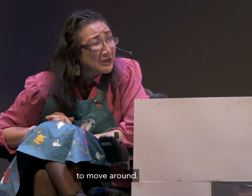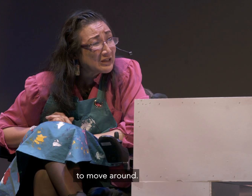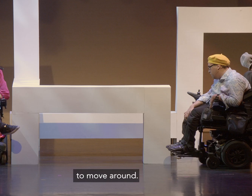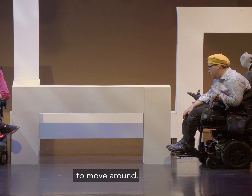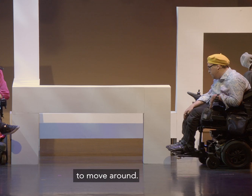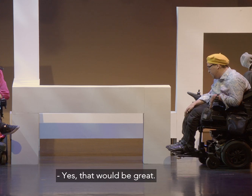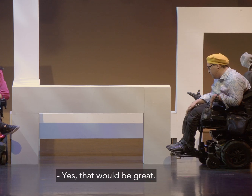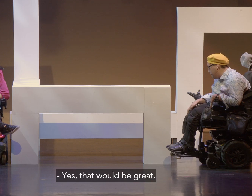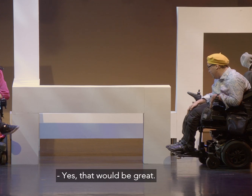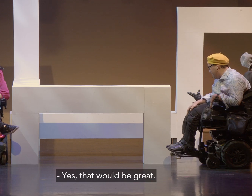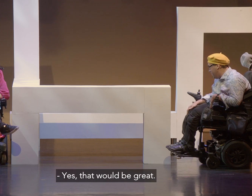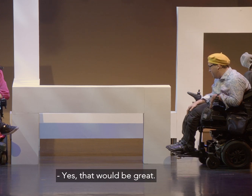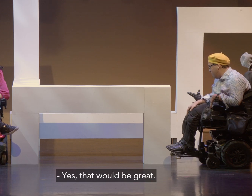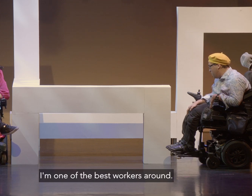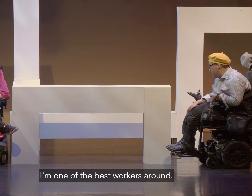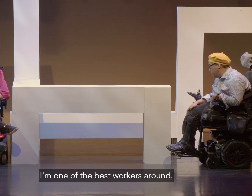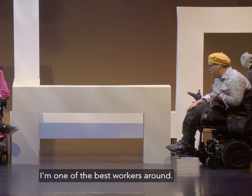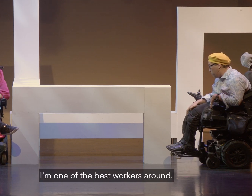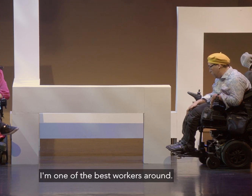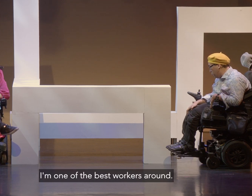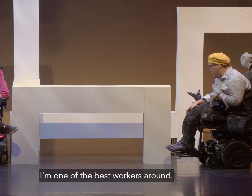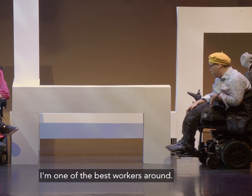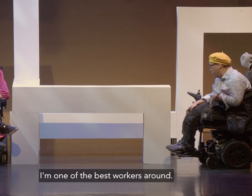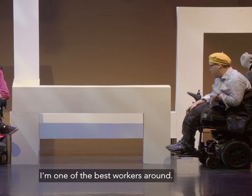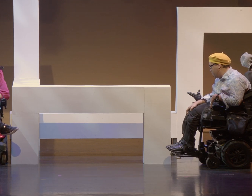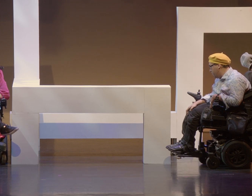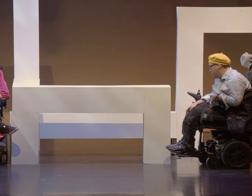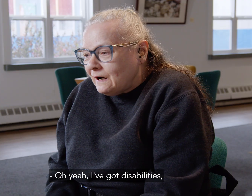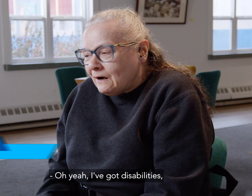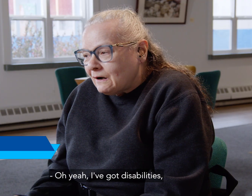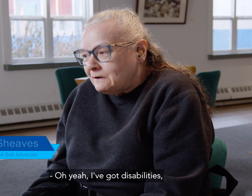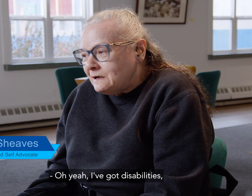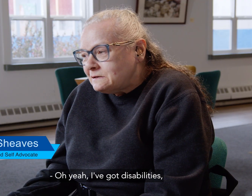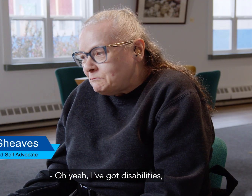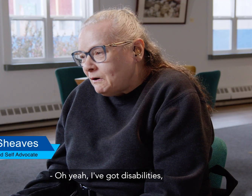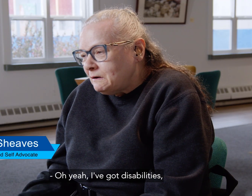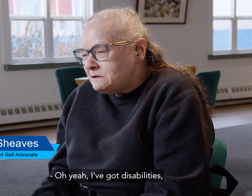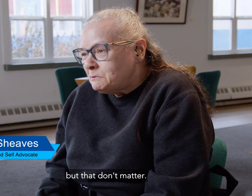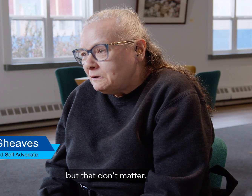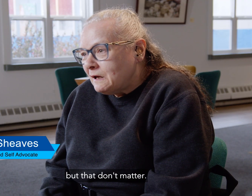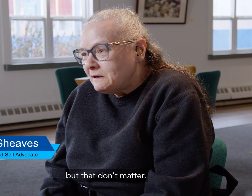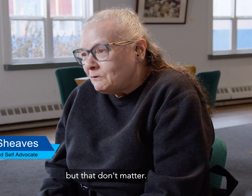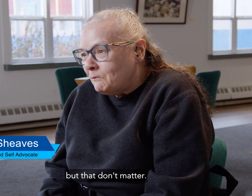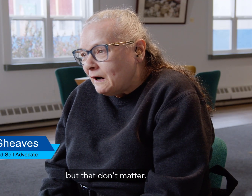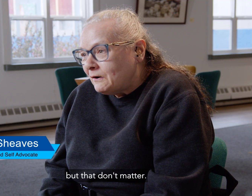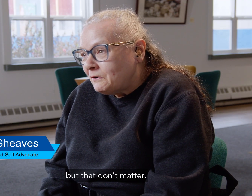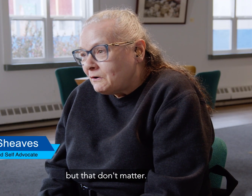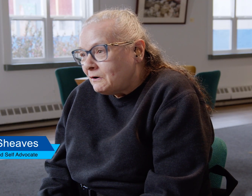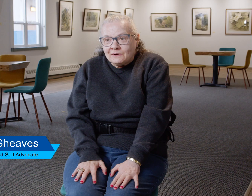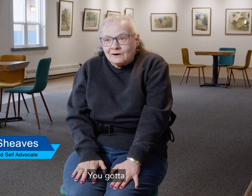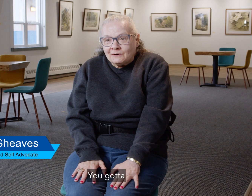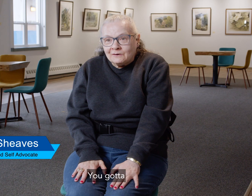to move around. Yes, that would be great. I'm one of the best workers around. Oh yeah, I got disabilities, but that don't